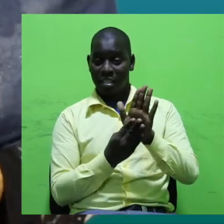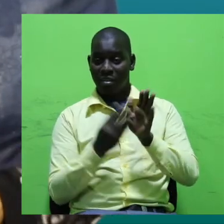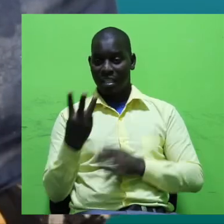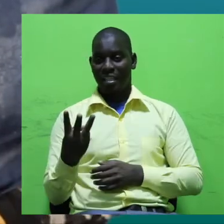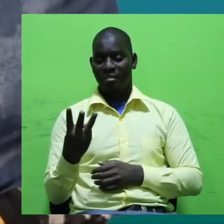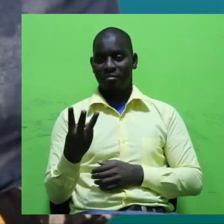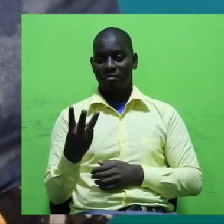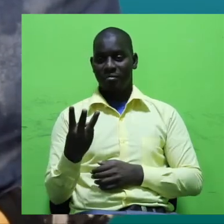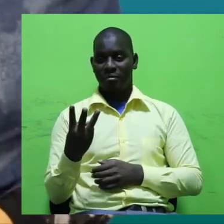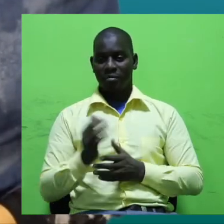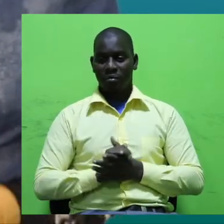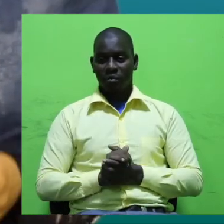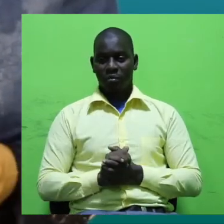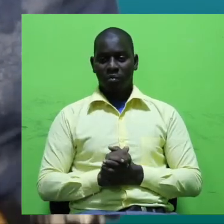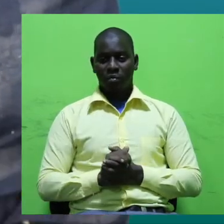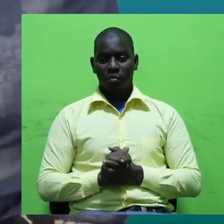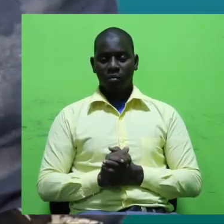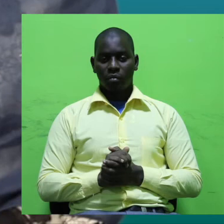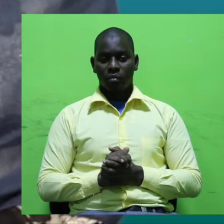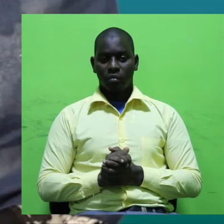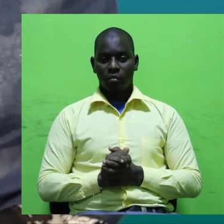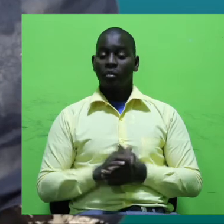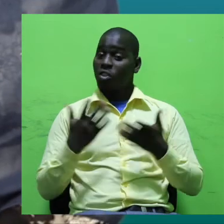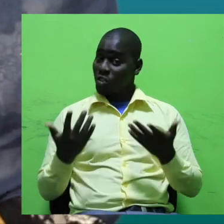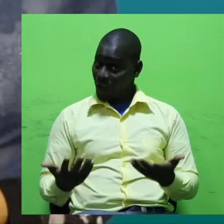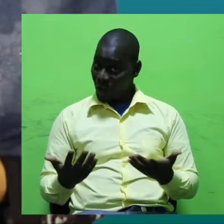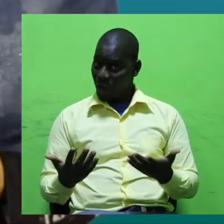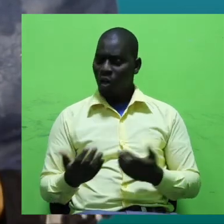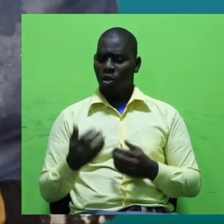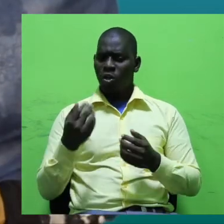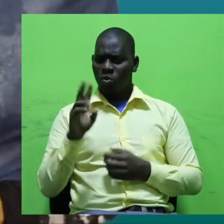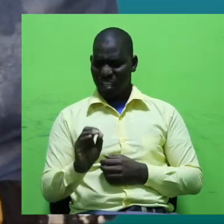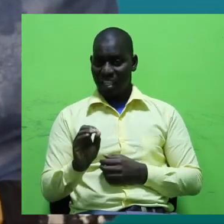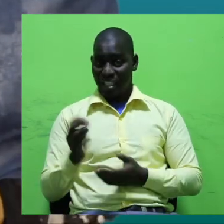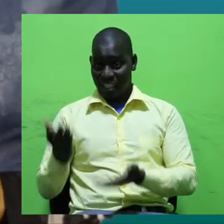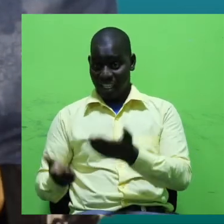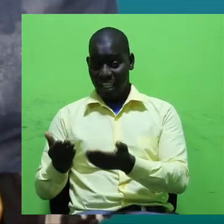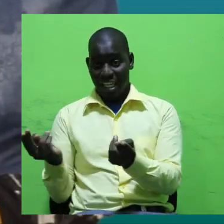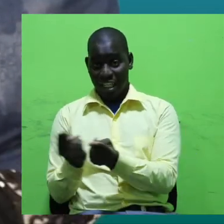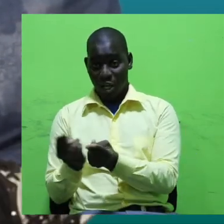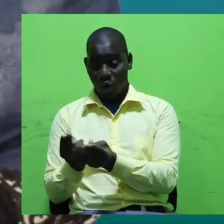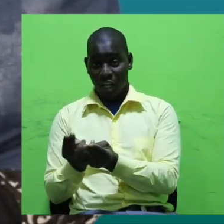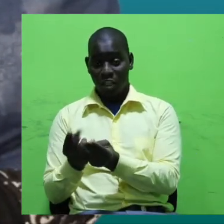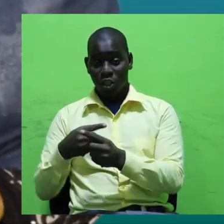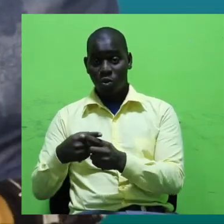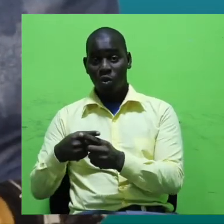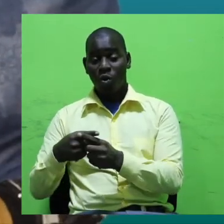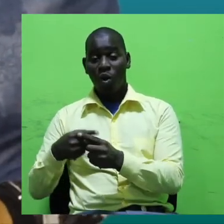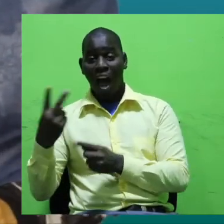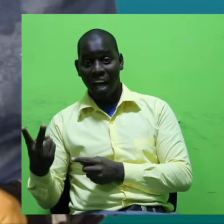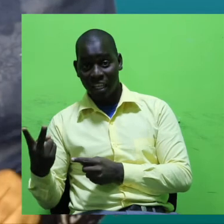asking questions, formulating hypotheses, experimentation, observation and recording